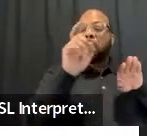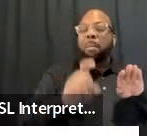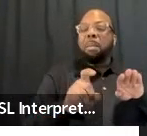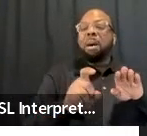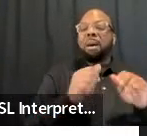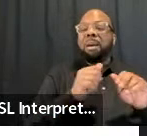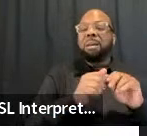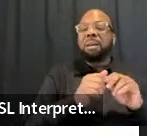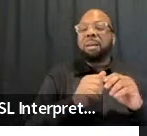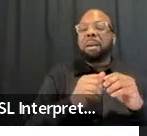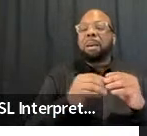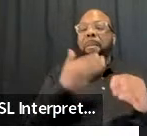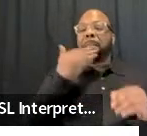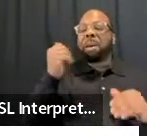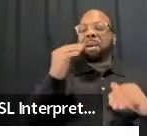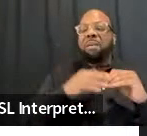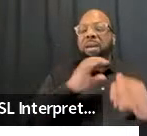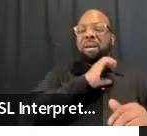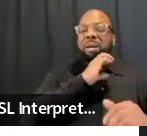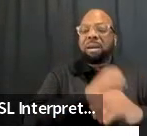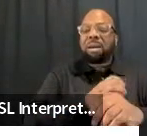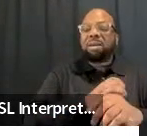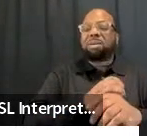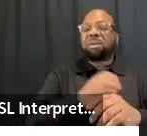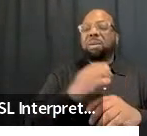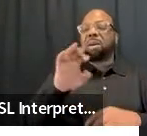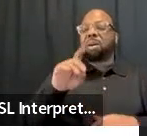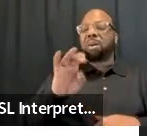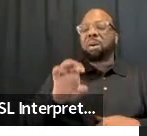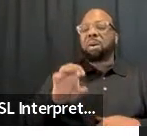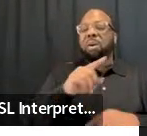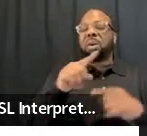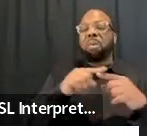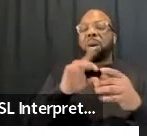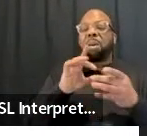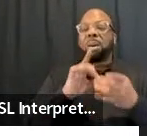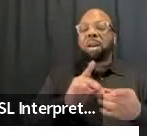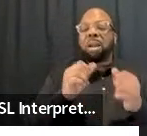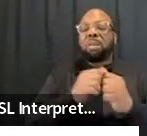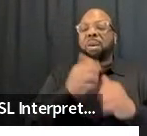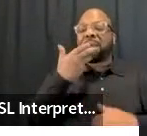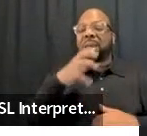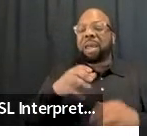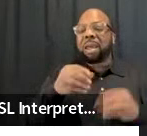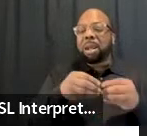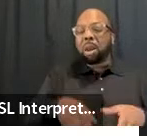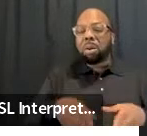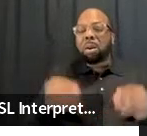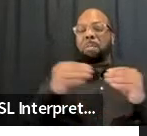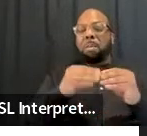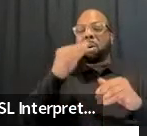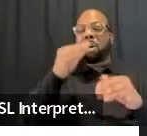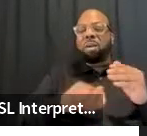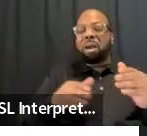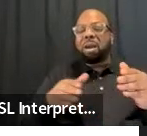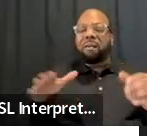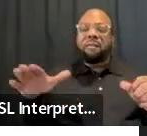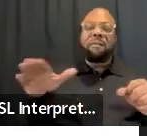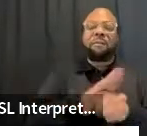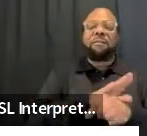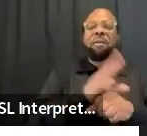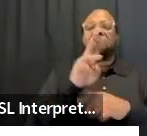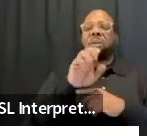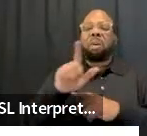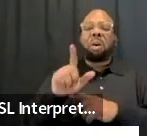code when it comes to heat loss by 20%, and the overall wall, including glass, which is notoriously leaky